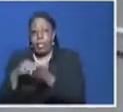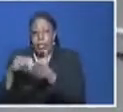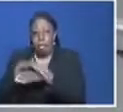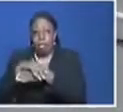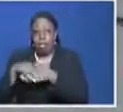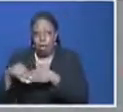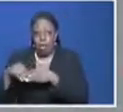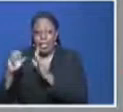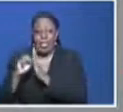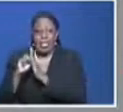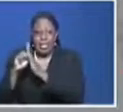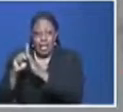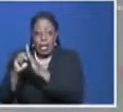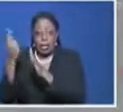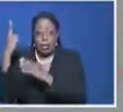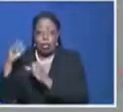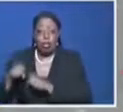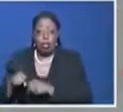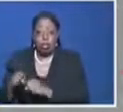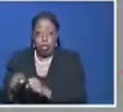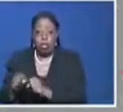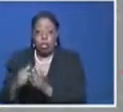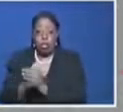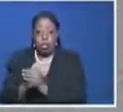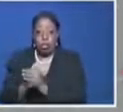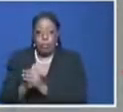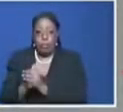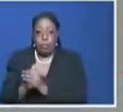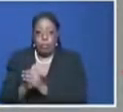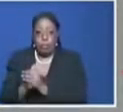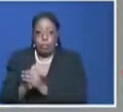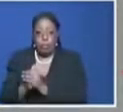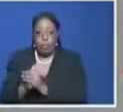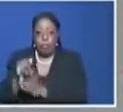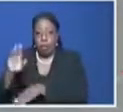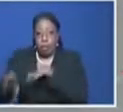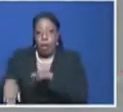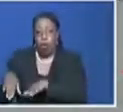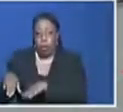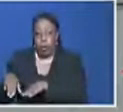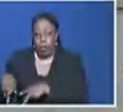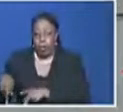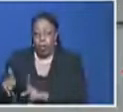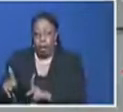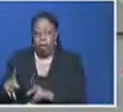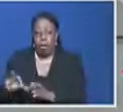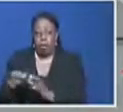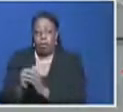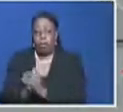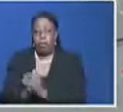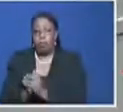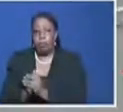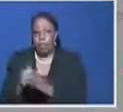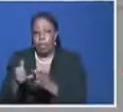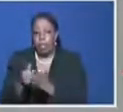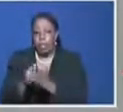street signage, guardrail and work drainage installations, sidewalk repairs and verge cleaning. The project is a